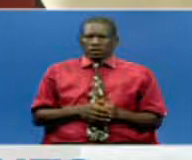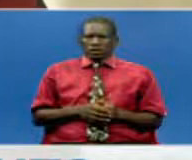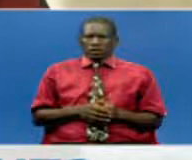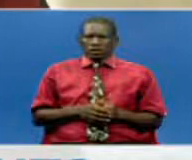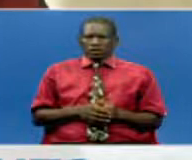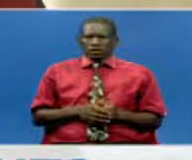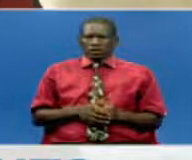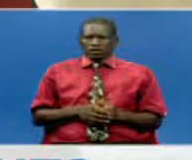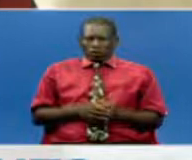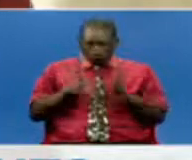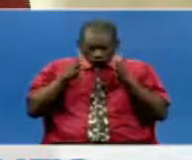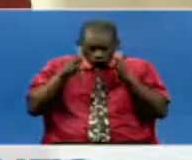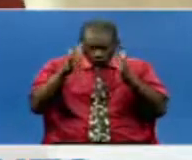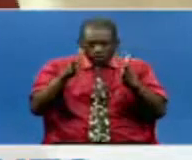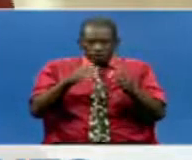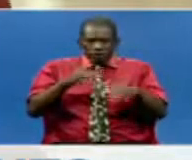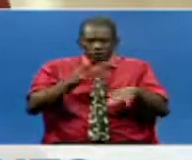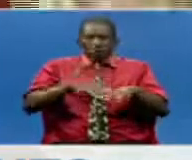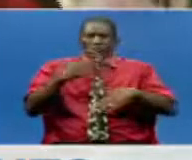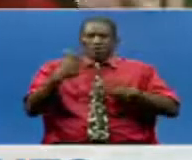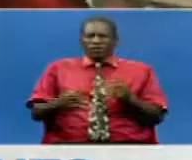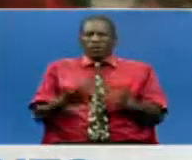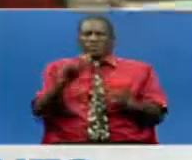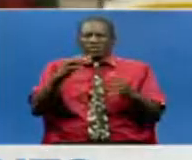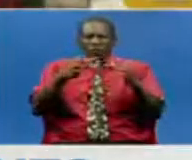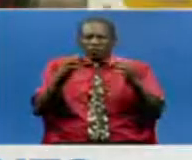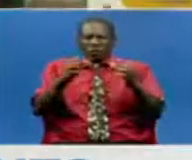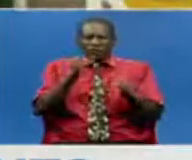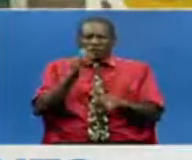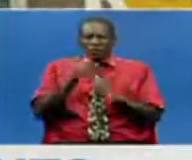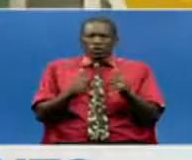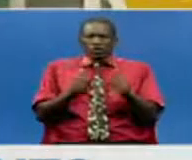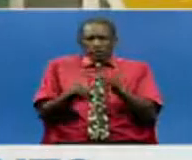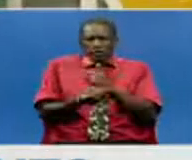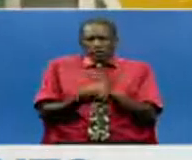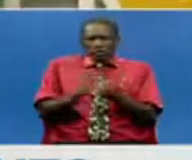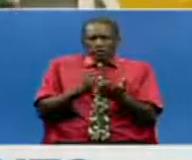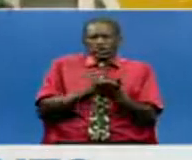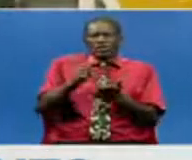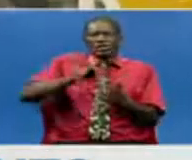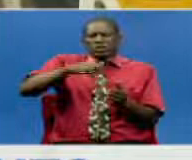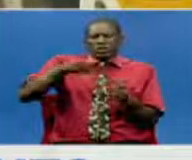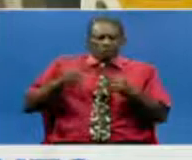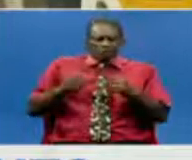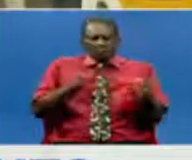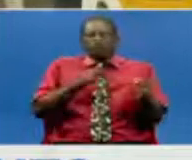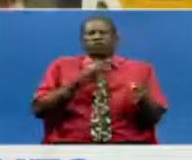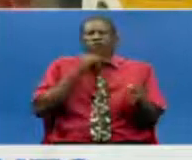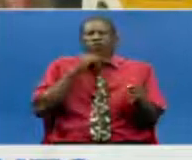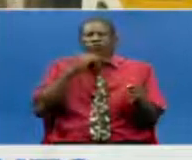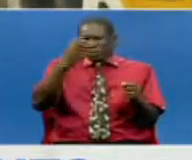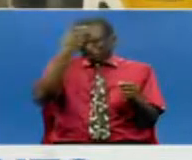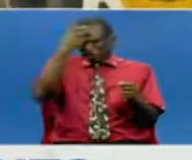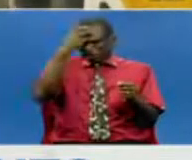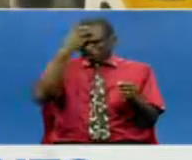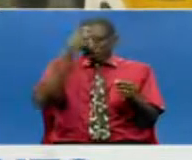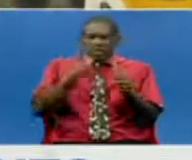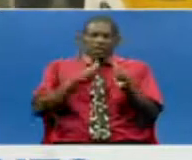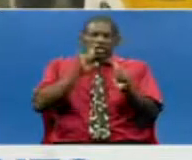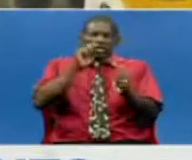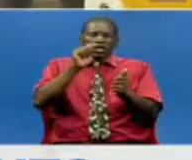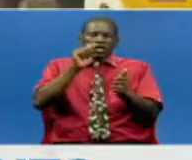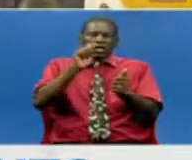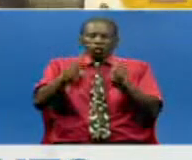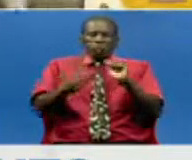Steadfast, determined and disciplined are the three words that fully describe St. Joseph's Boys High School Kitale games master